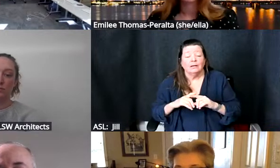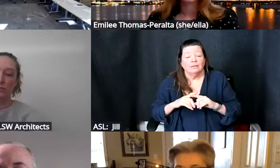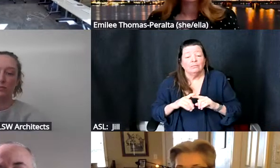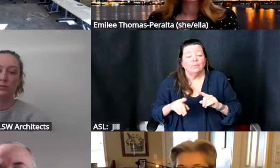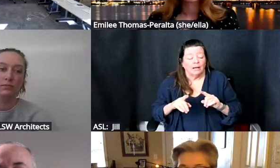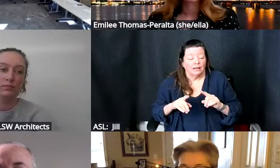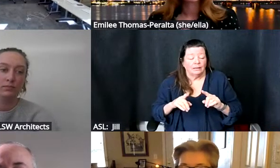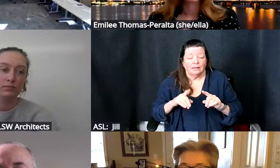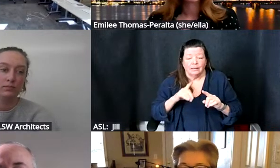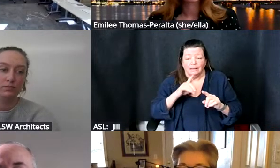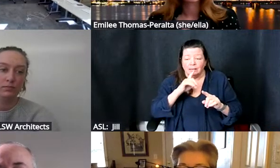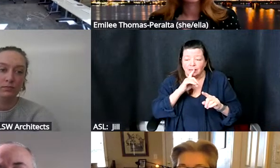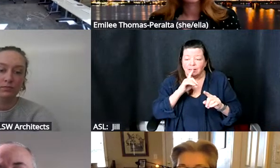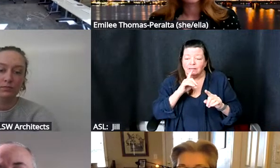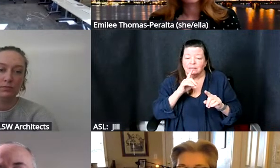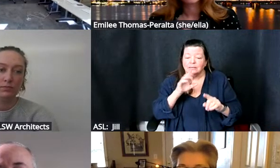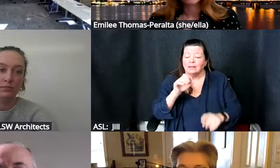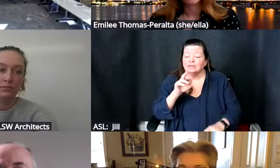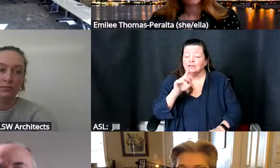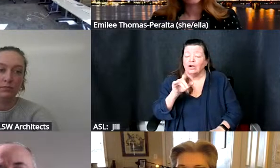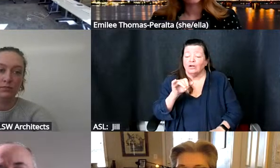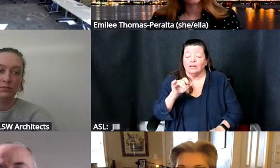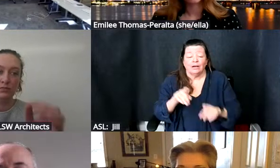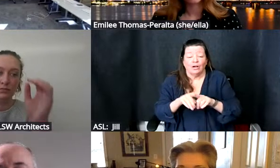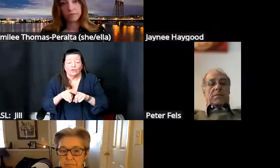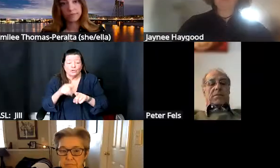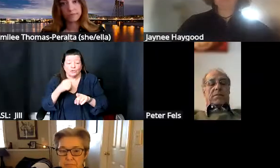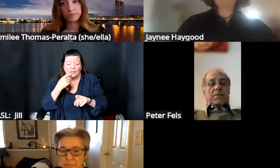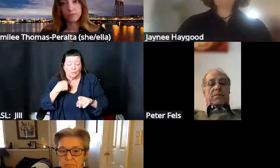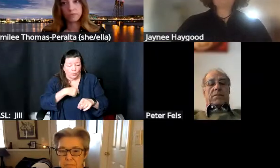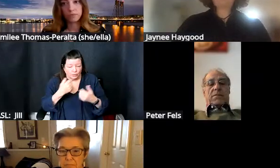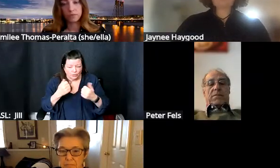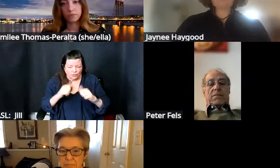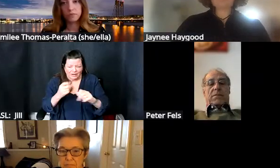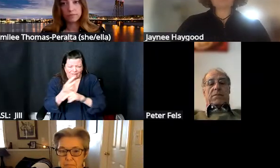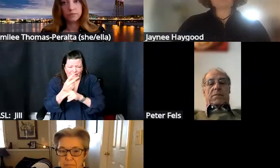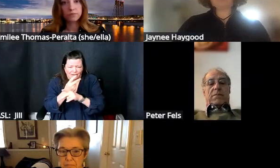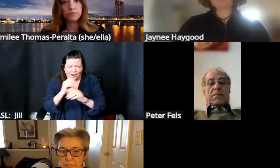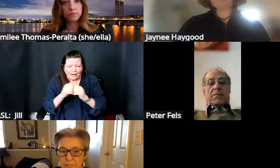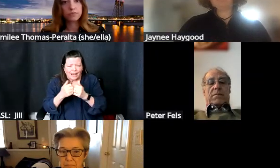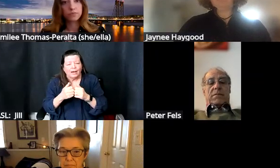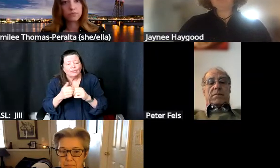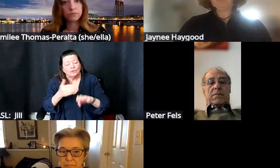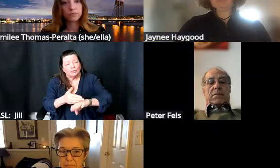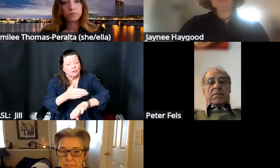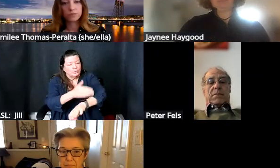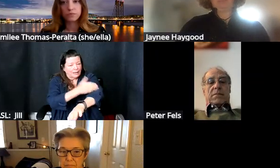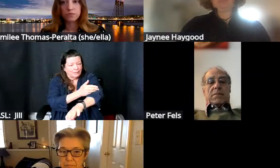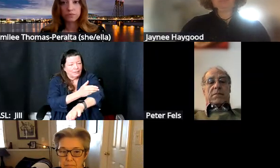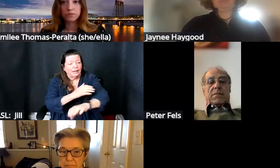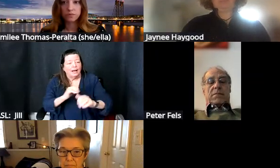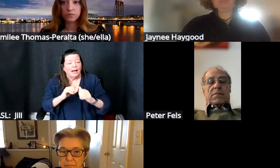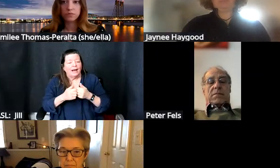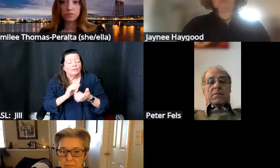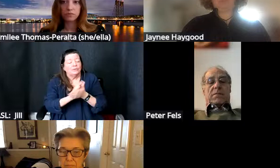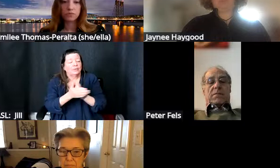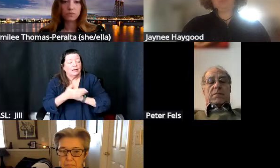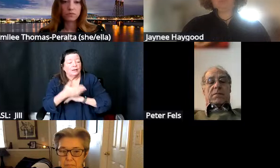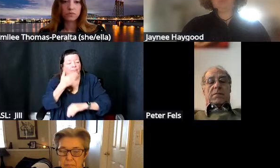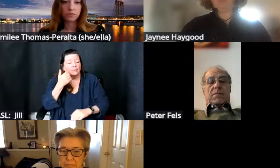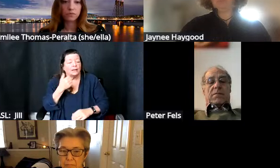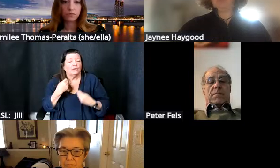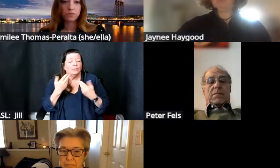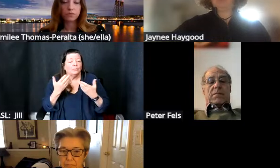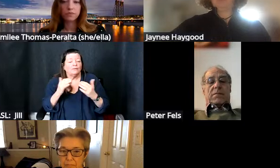as Carly also said, a growing area where we're trying to figure out how to do better, and how to be better and how to provide that higher level of